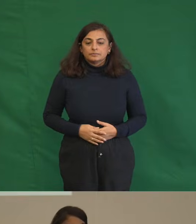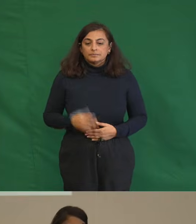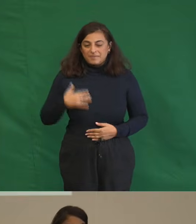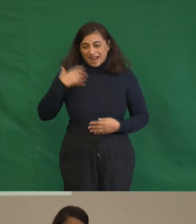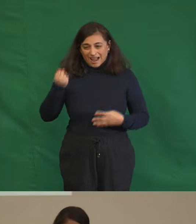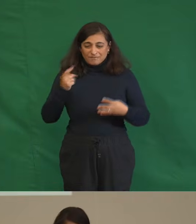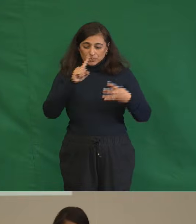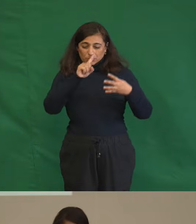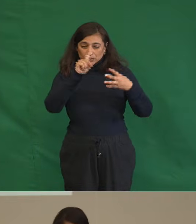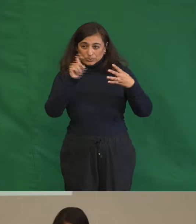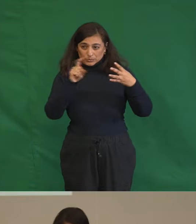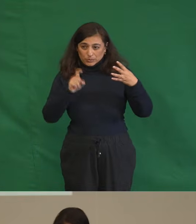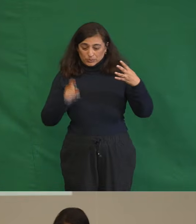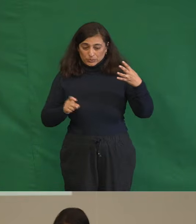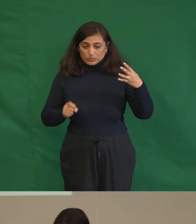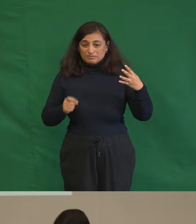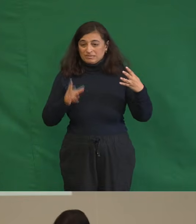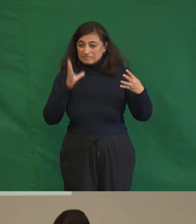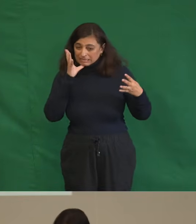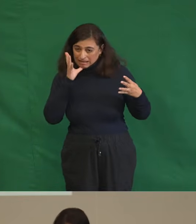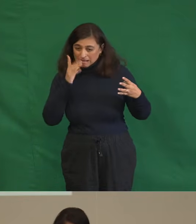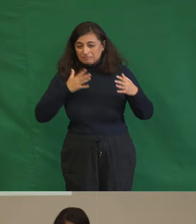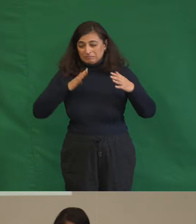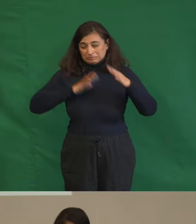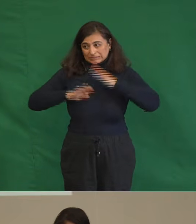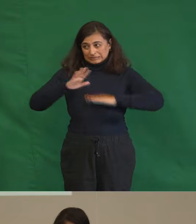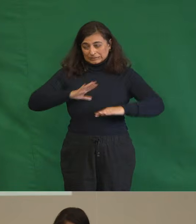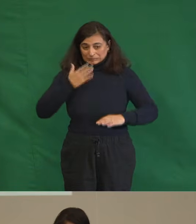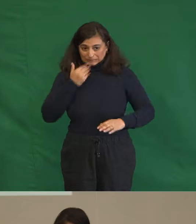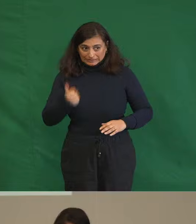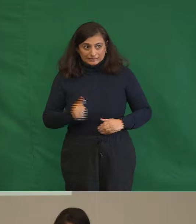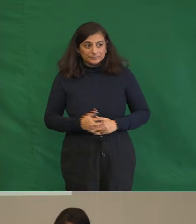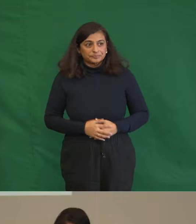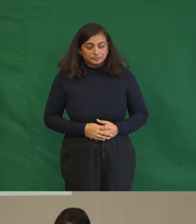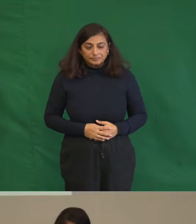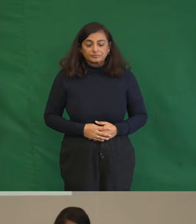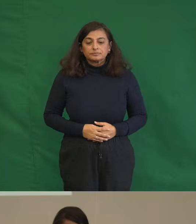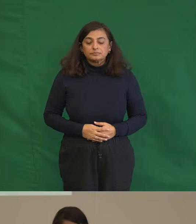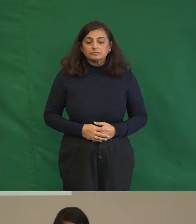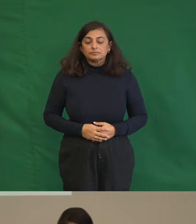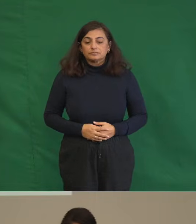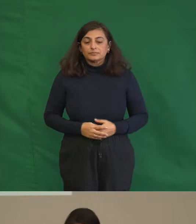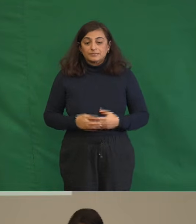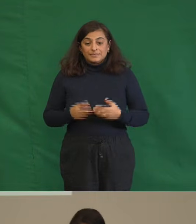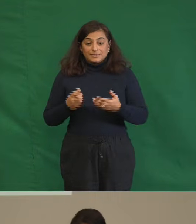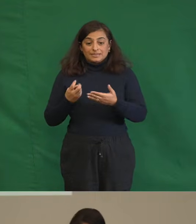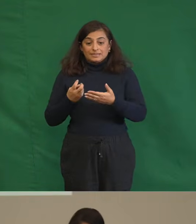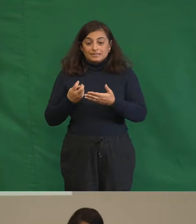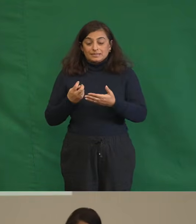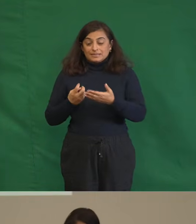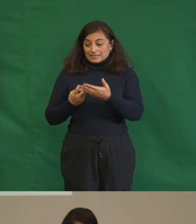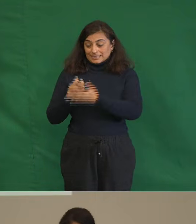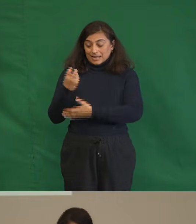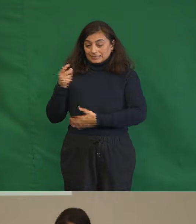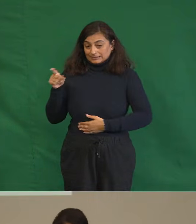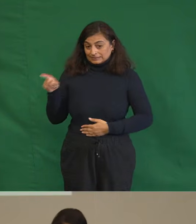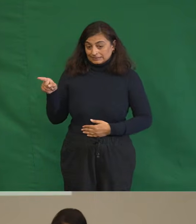hopefully everyone will learn something from the questions that I ask. SLED is primarily,